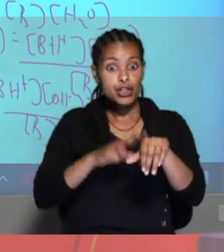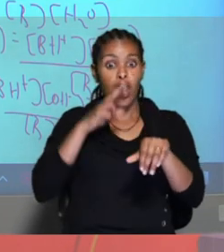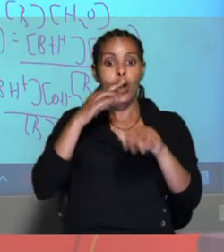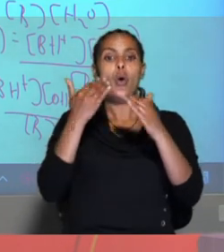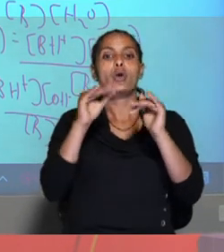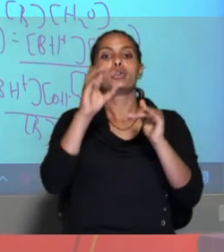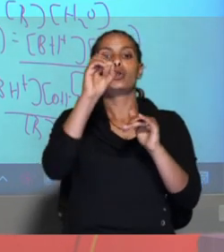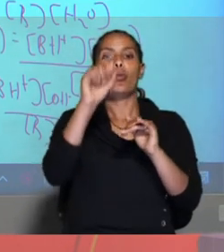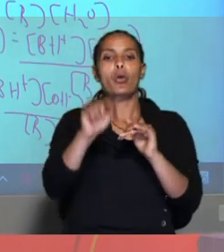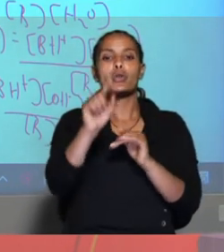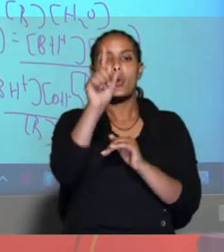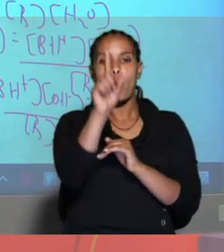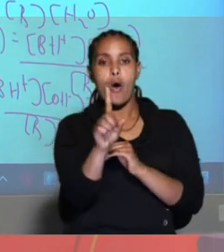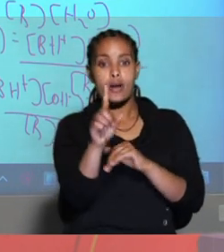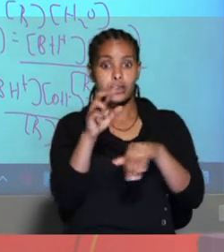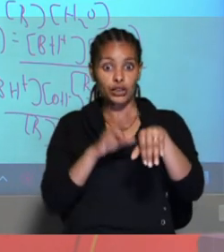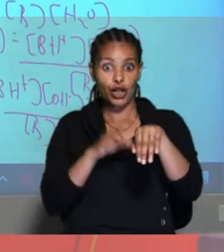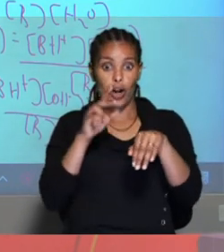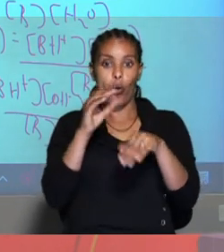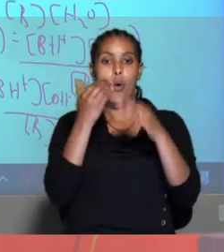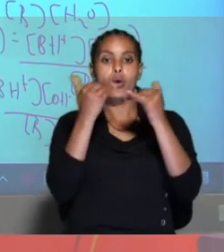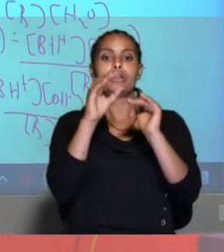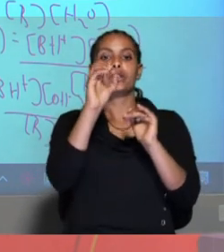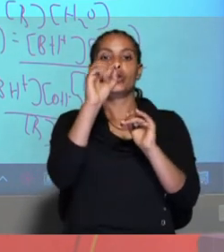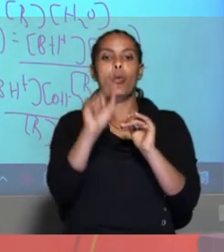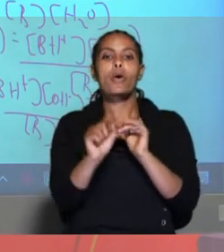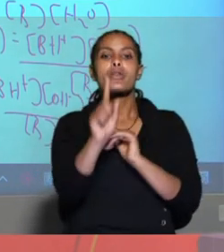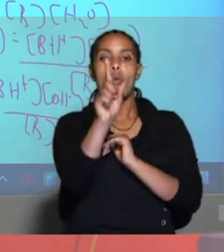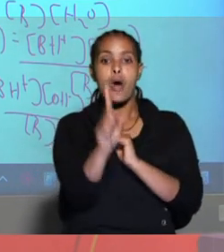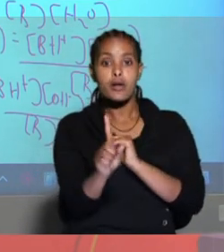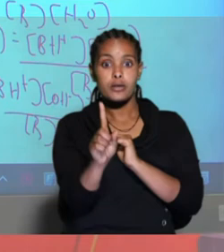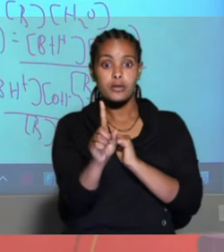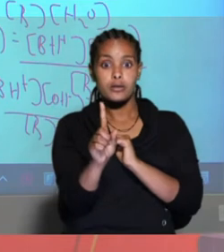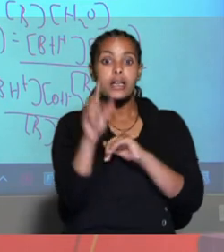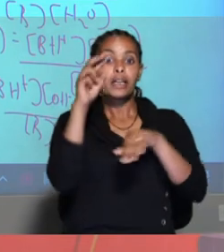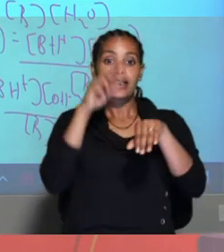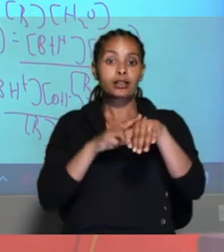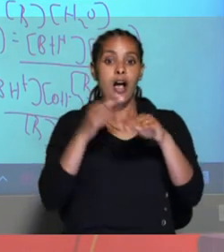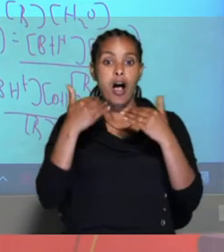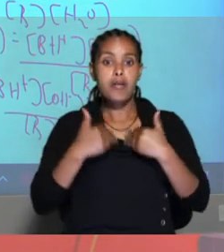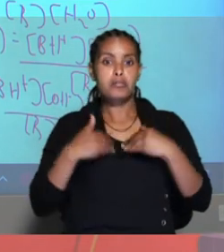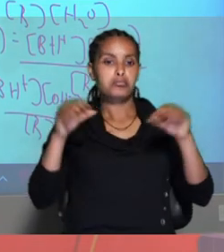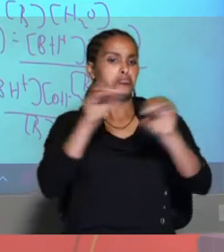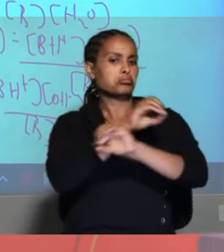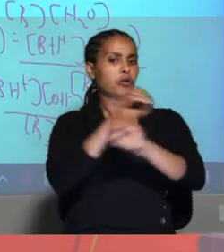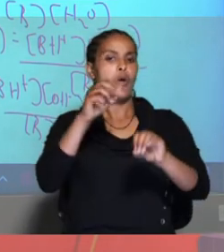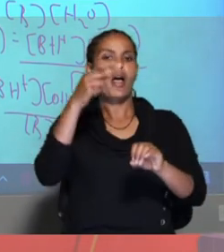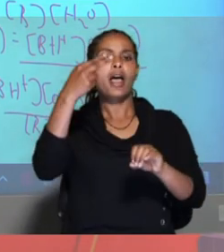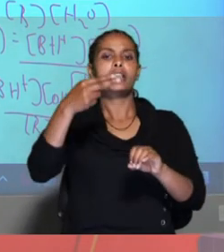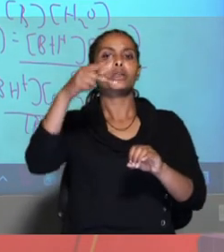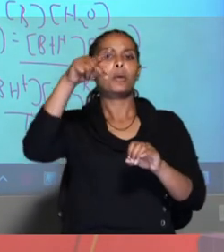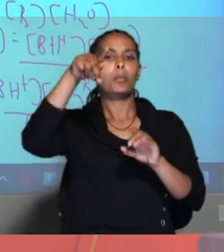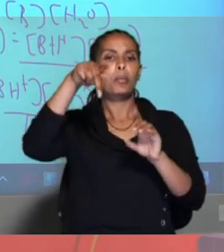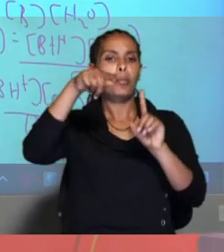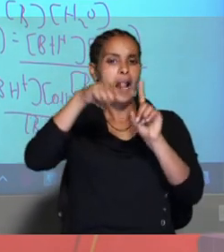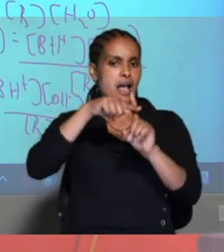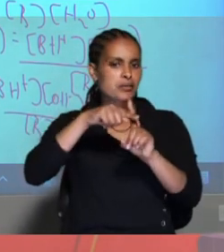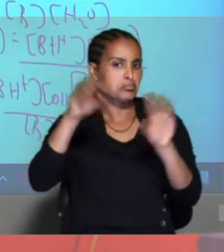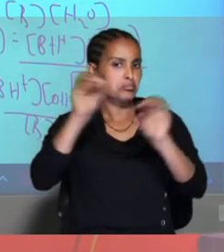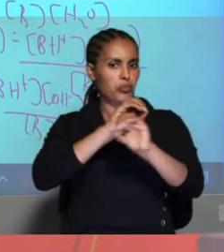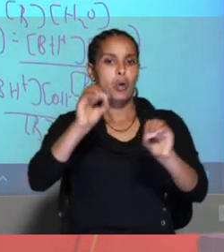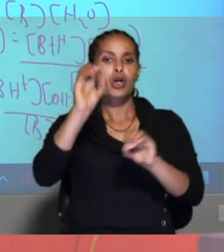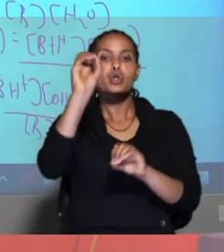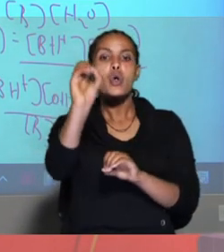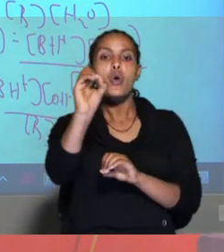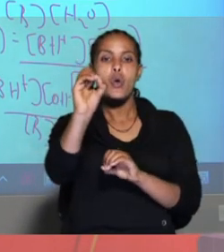is 0.1. Initial concentration 0.1. Initially, we have no H plus concentration. Its concentration is